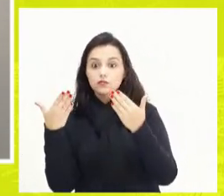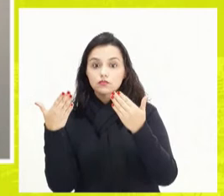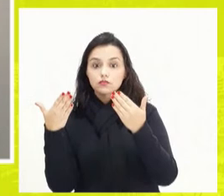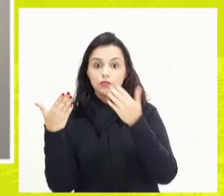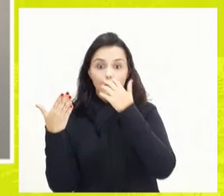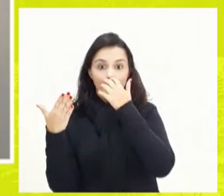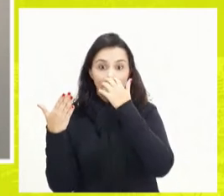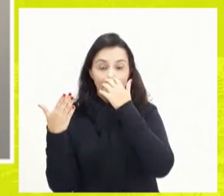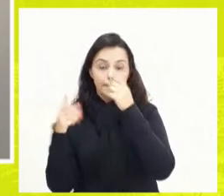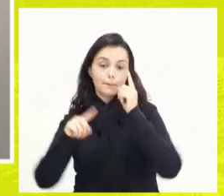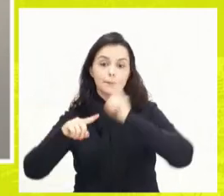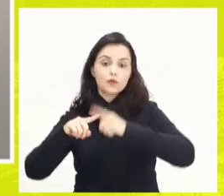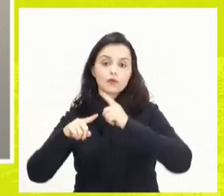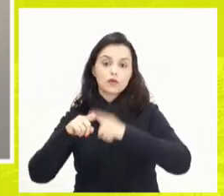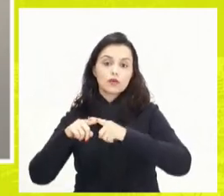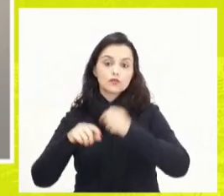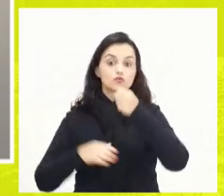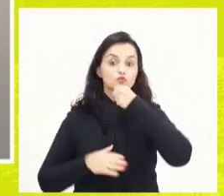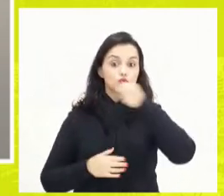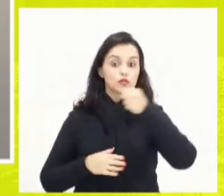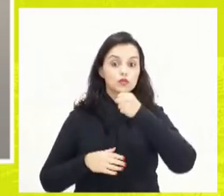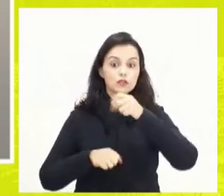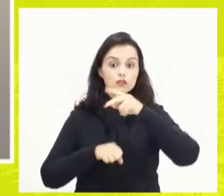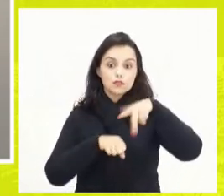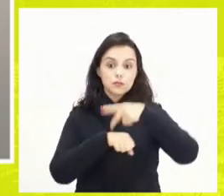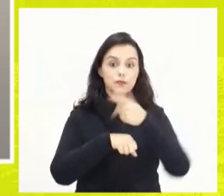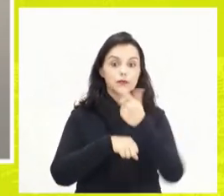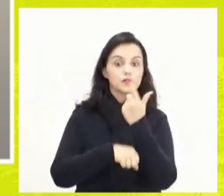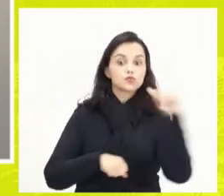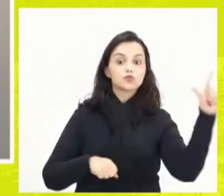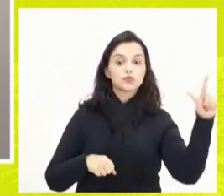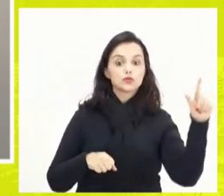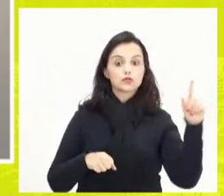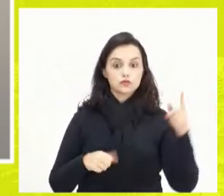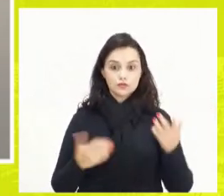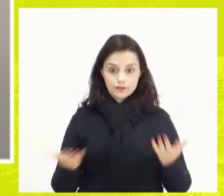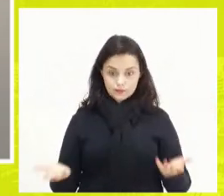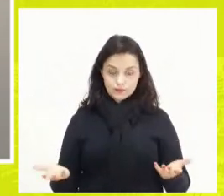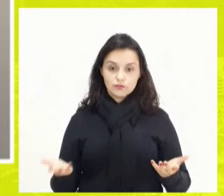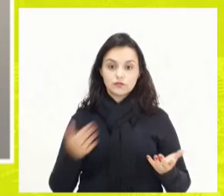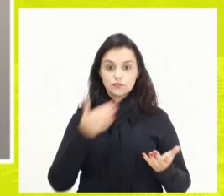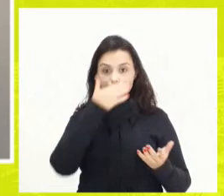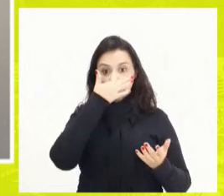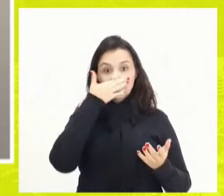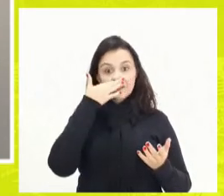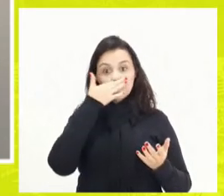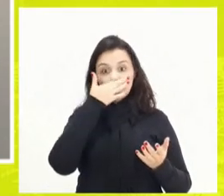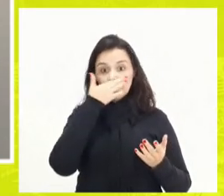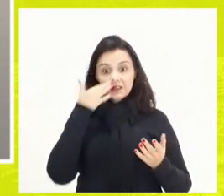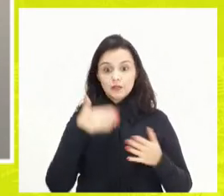of exposure you have as a journalist and people that have a lot of visibility